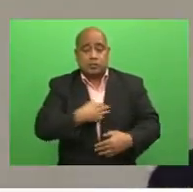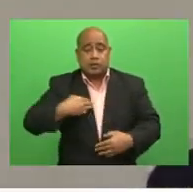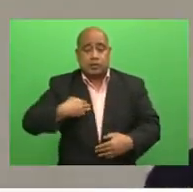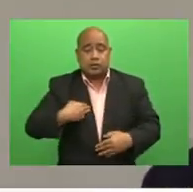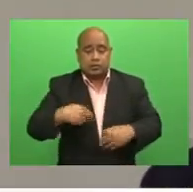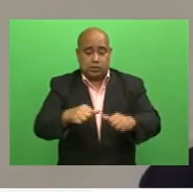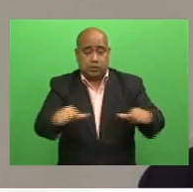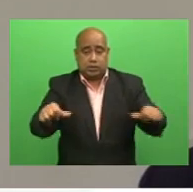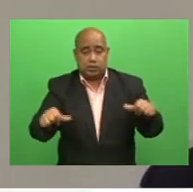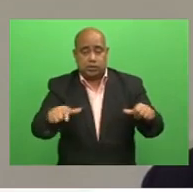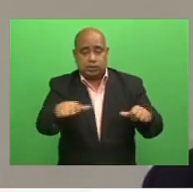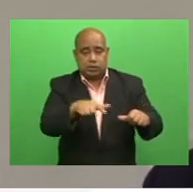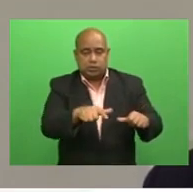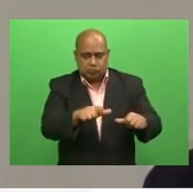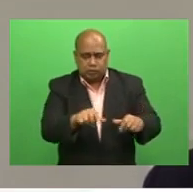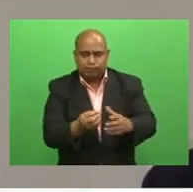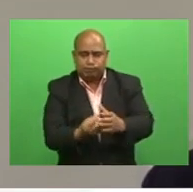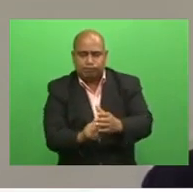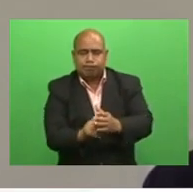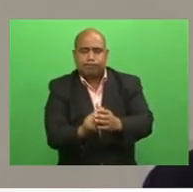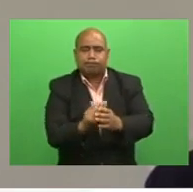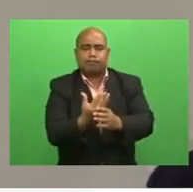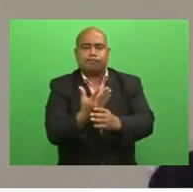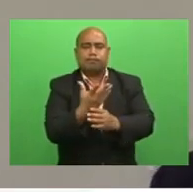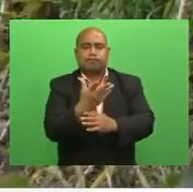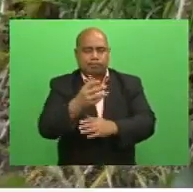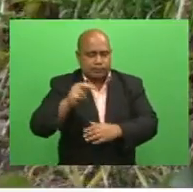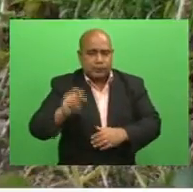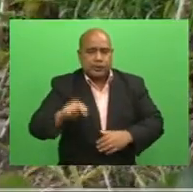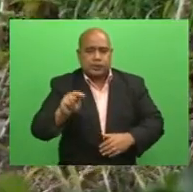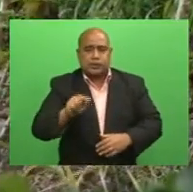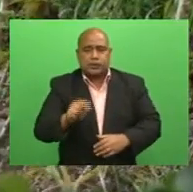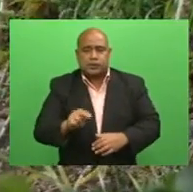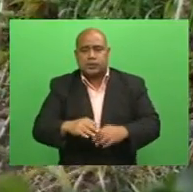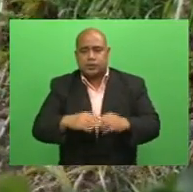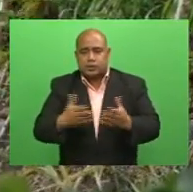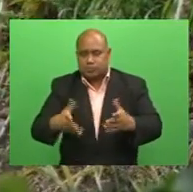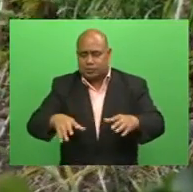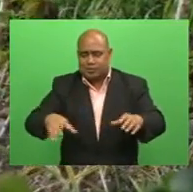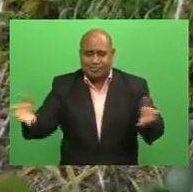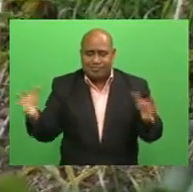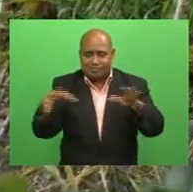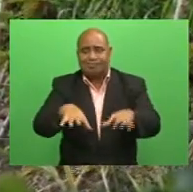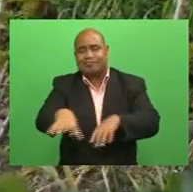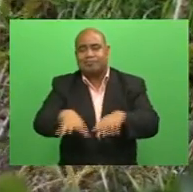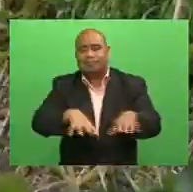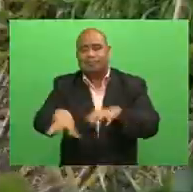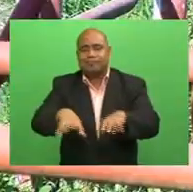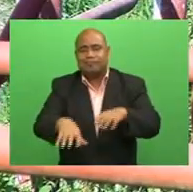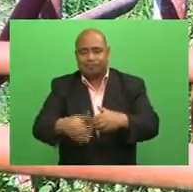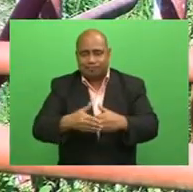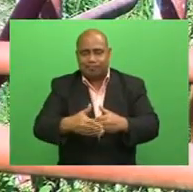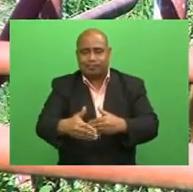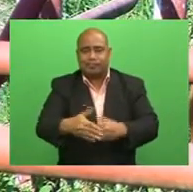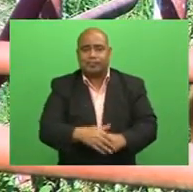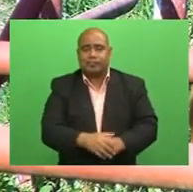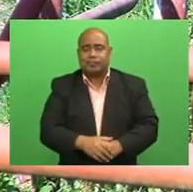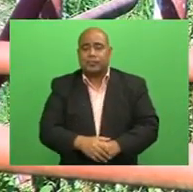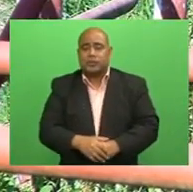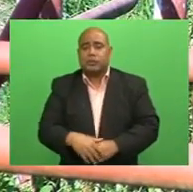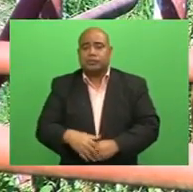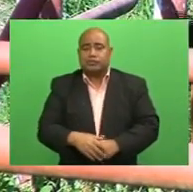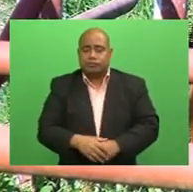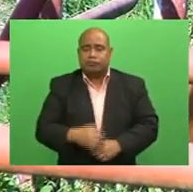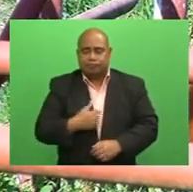beyond what we've currently been doing, and a lot of activities has been taken place. And what I'm pleased to see is